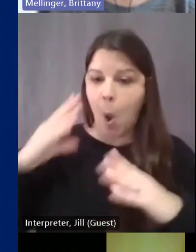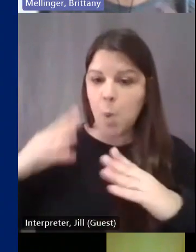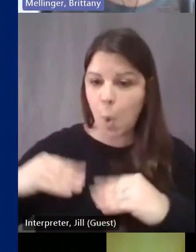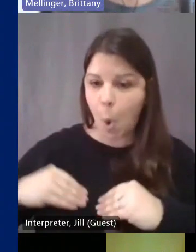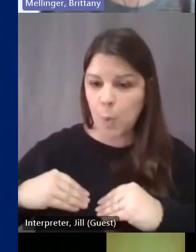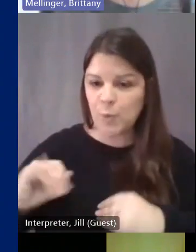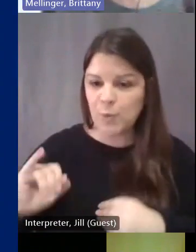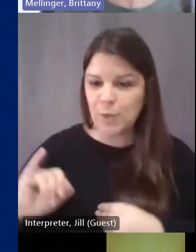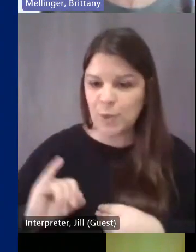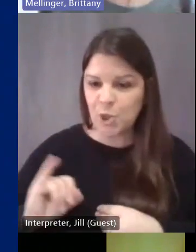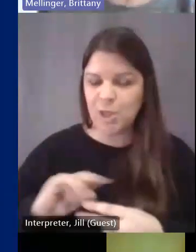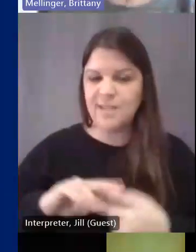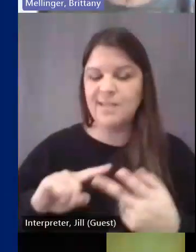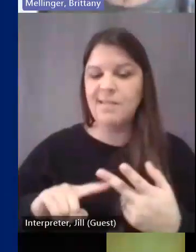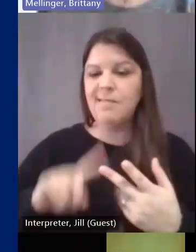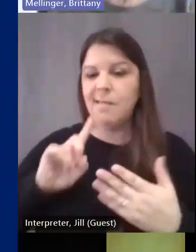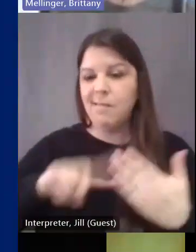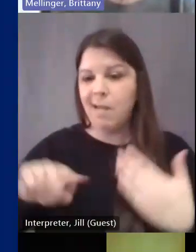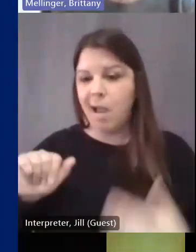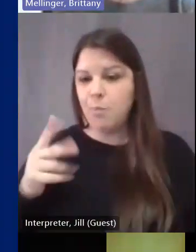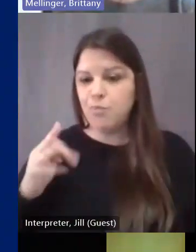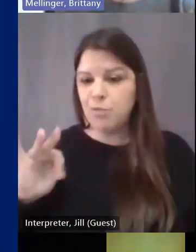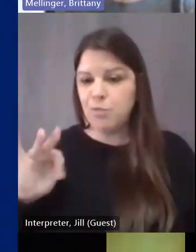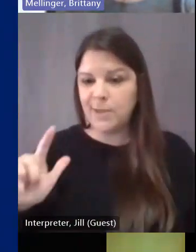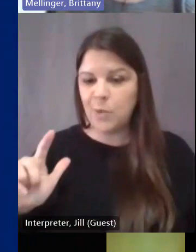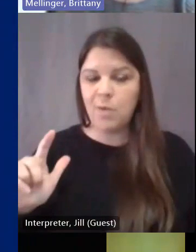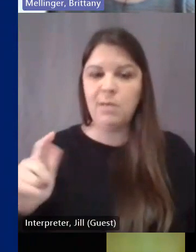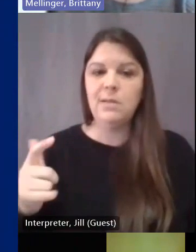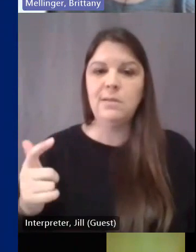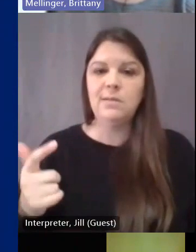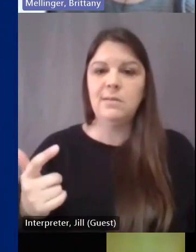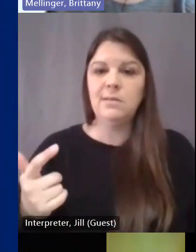be appraisals, it could be